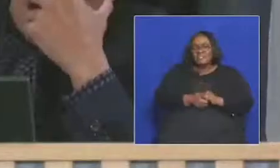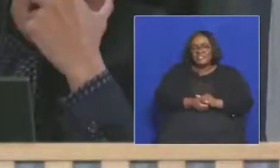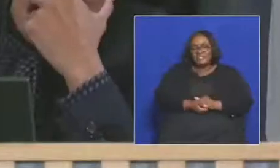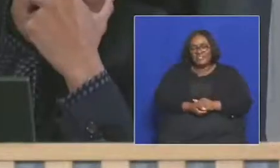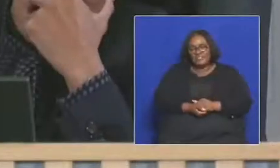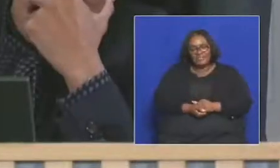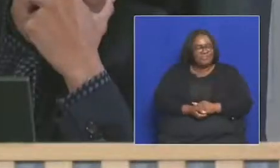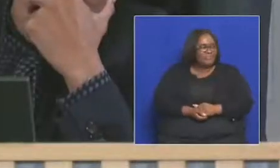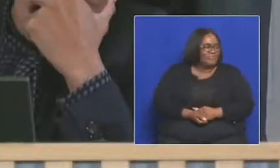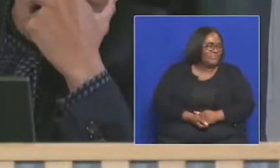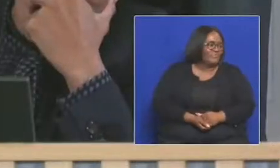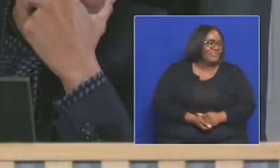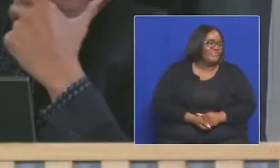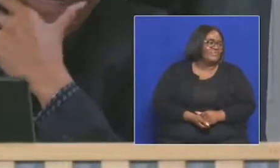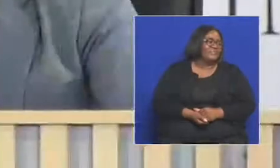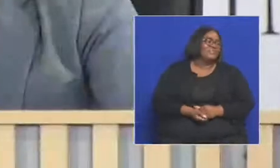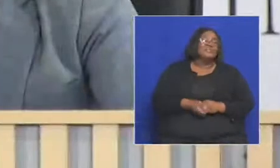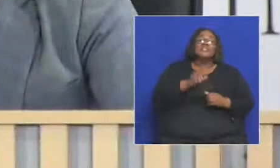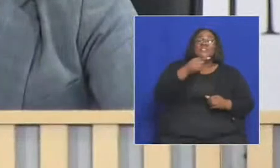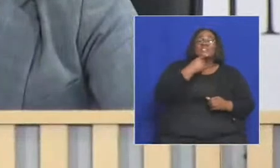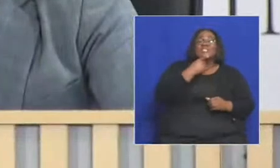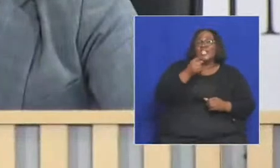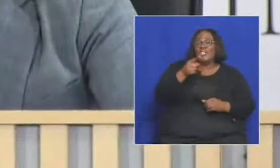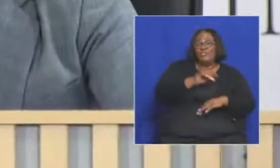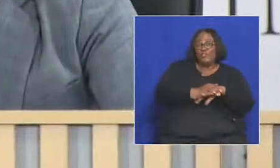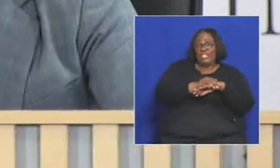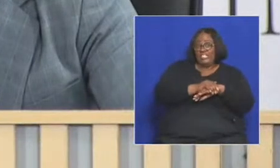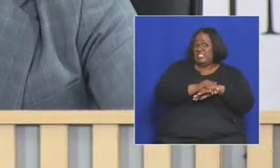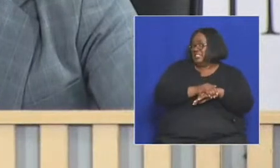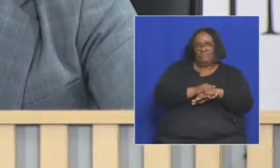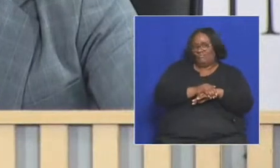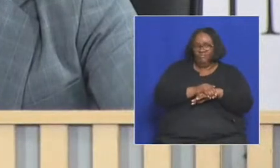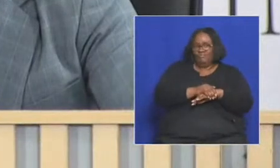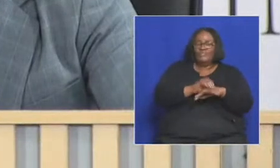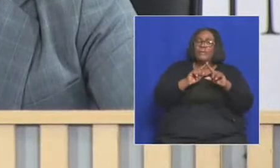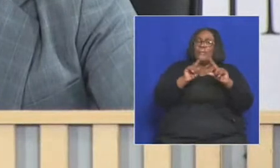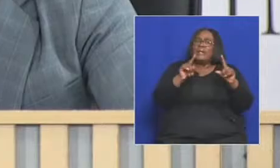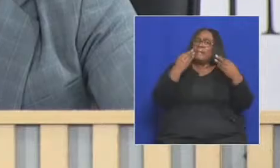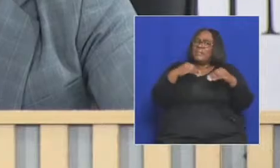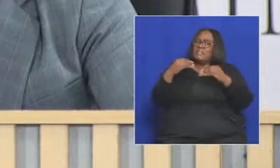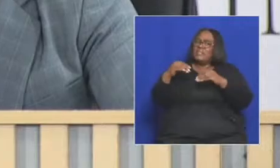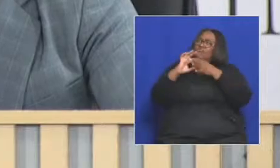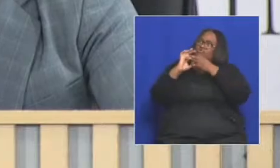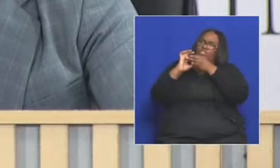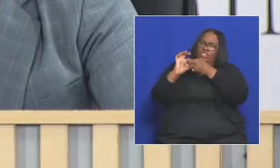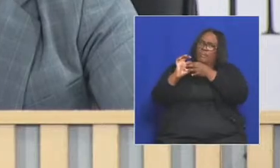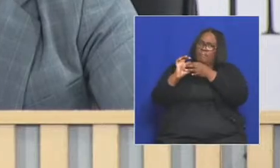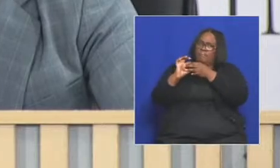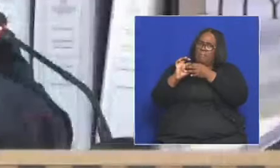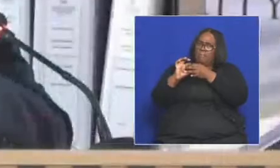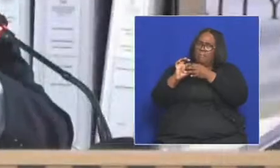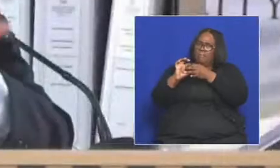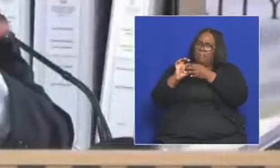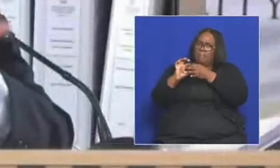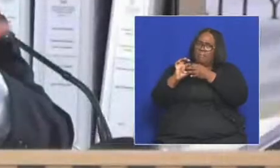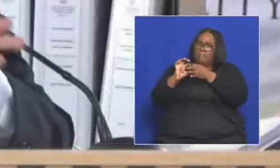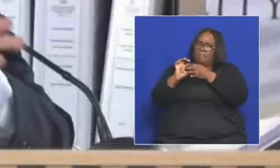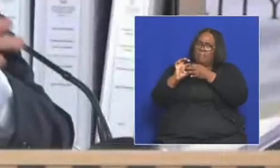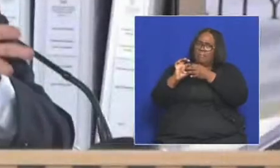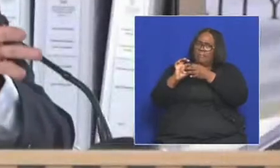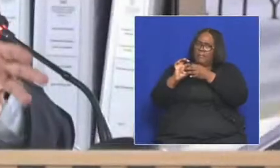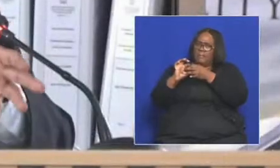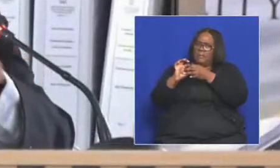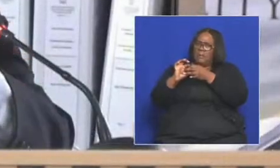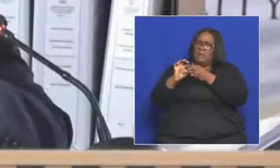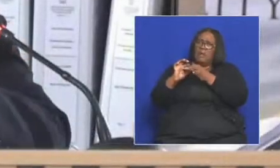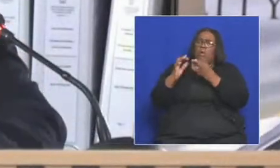Now, you were not friends. Did you have a business relationship other than you, your company,